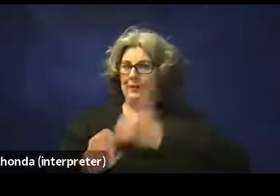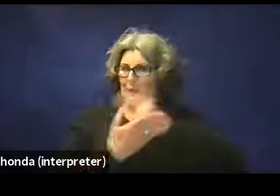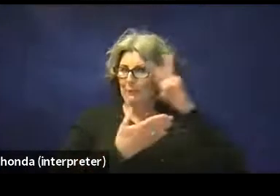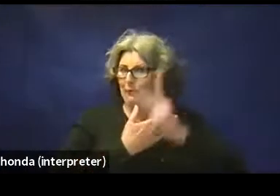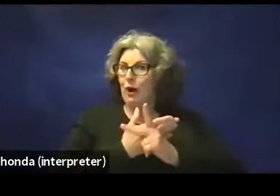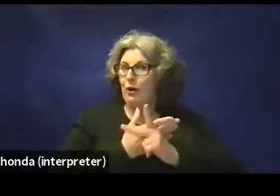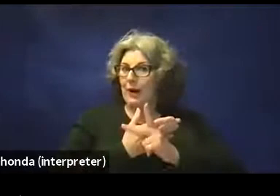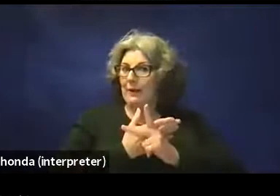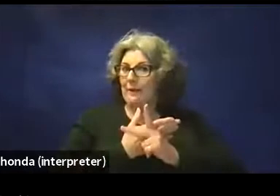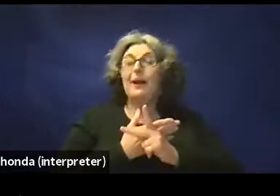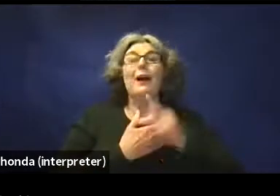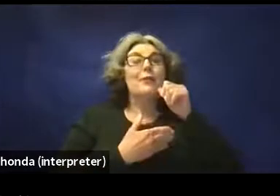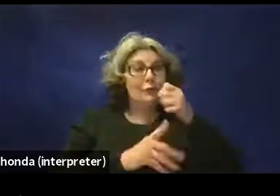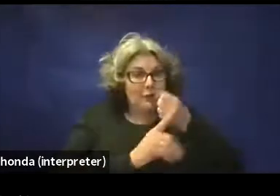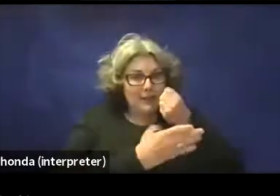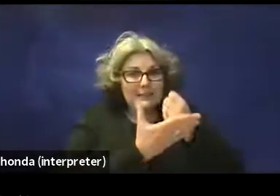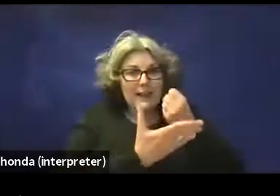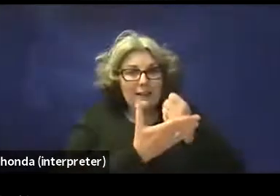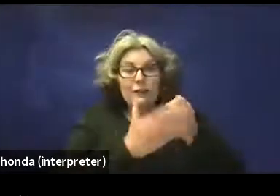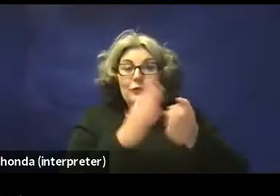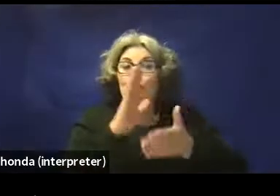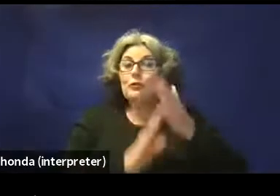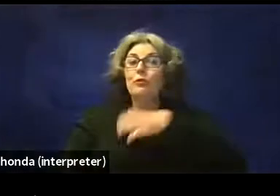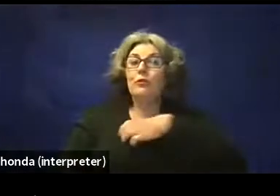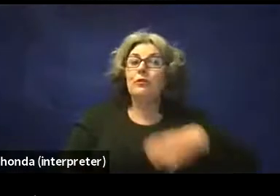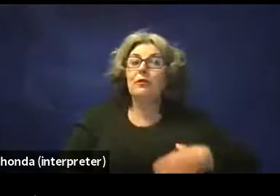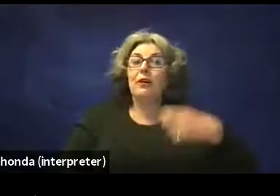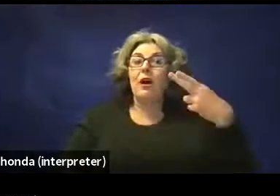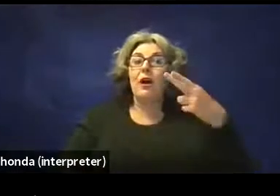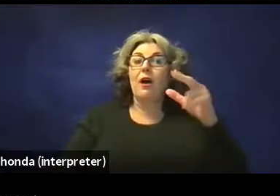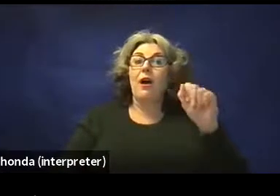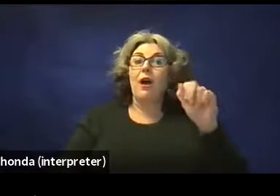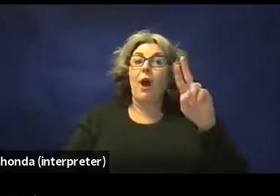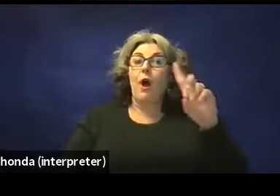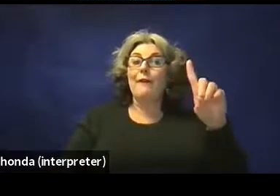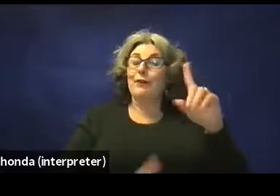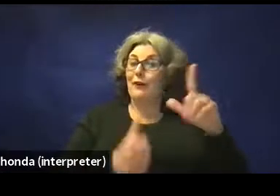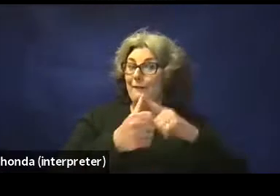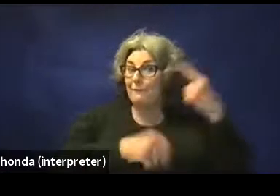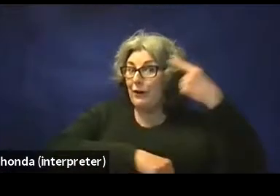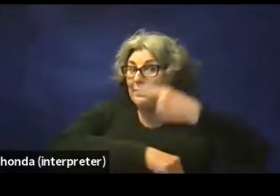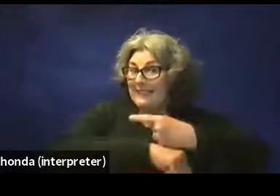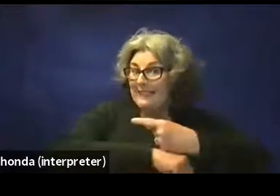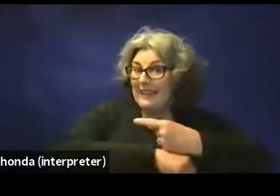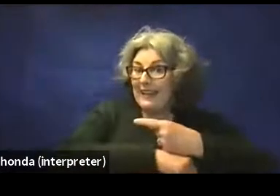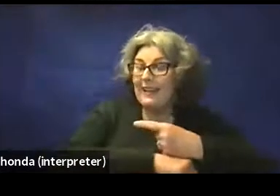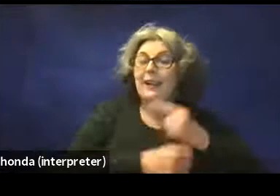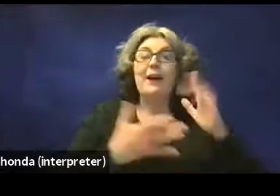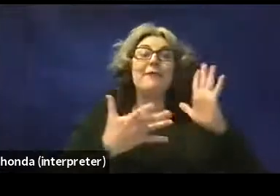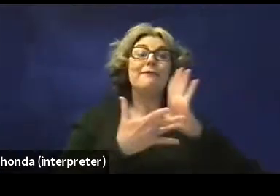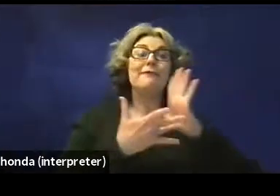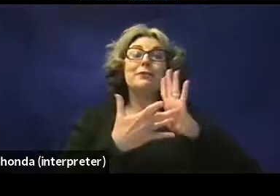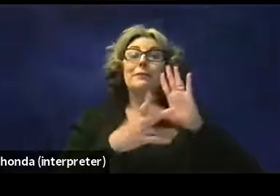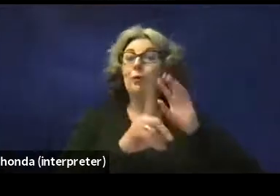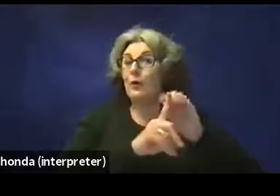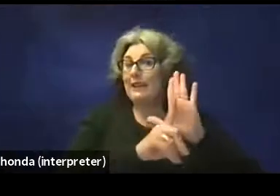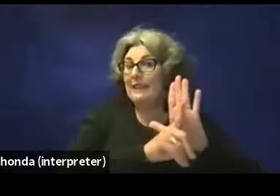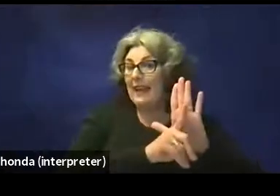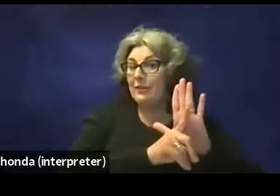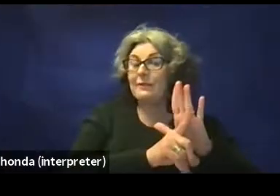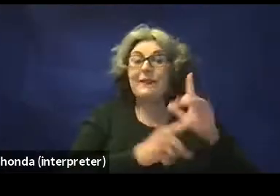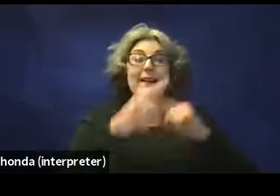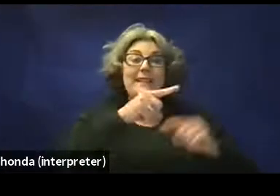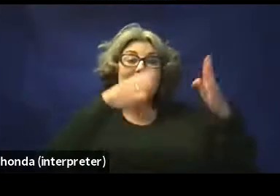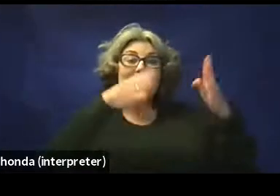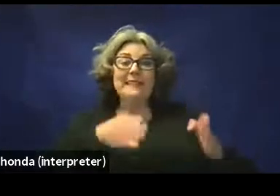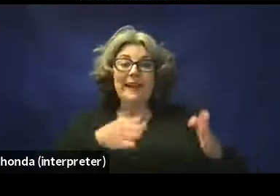And she got a scholarship to Harvard. And her first day, they had freshman orientation and the signer